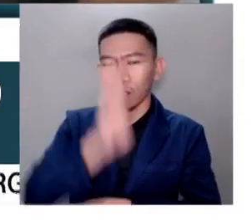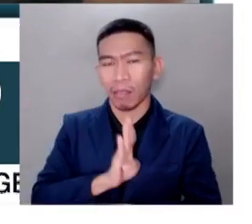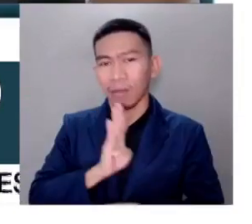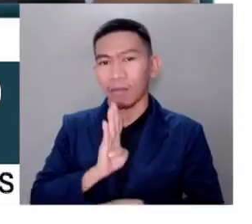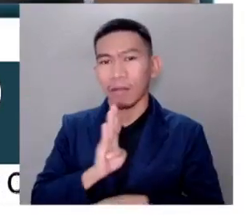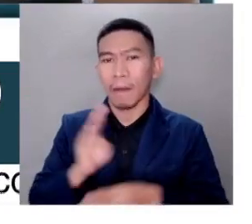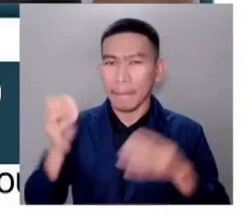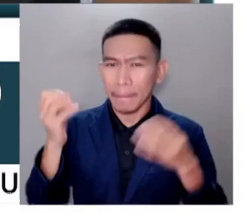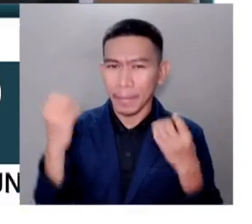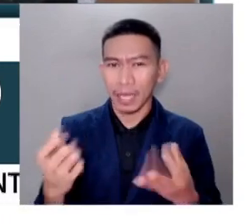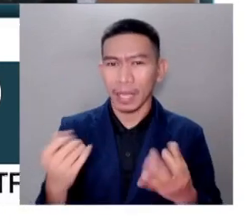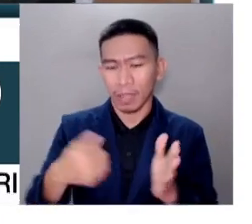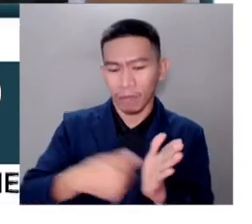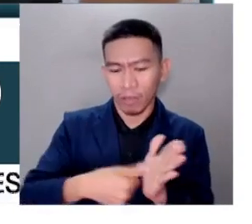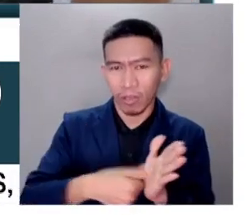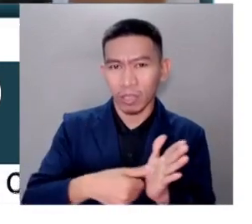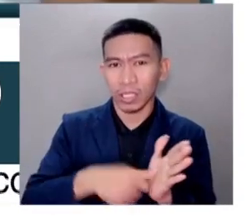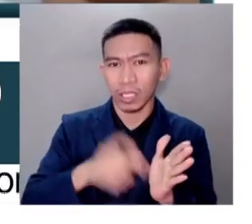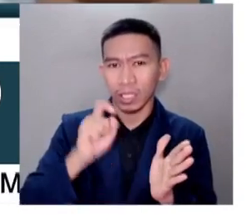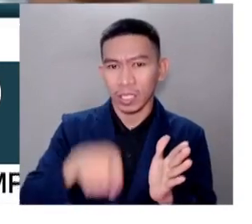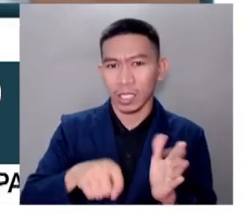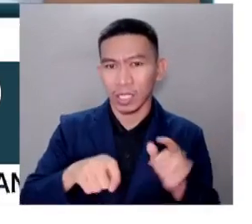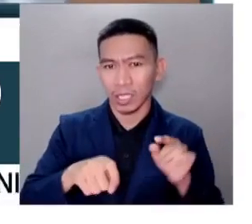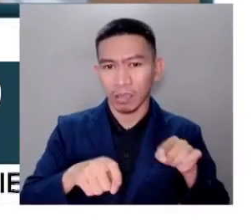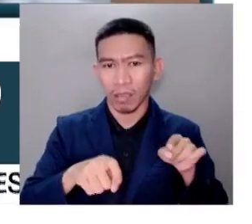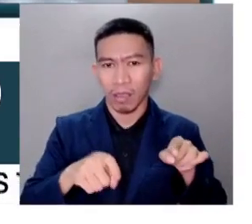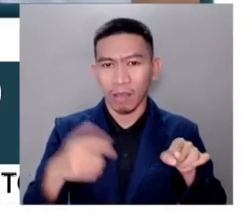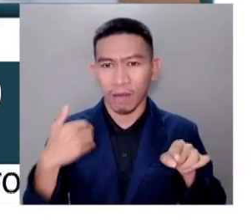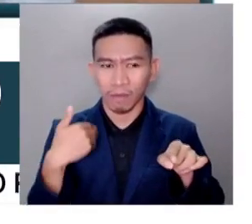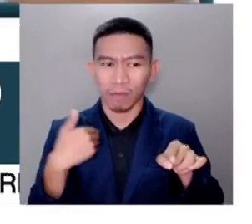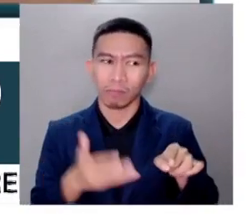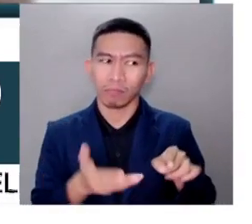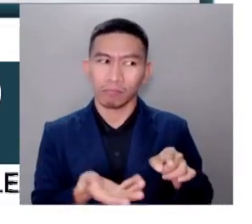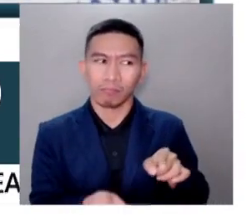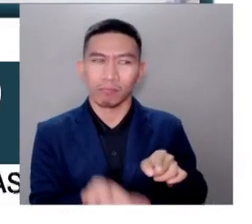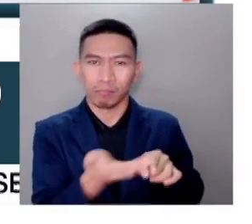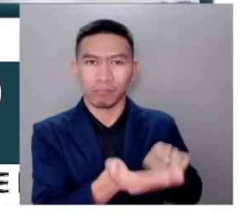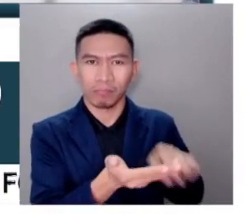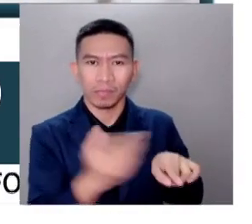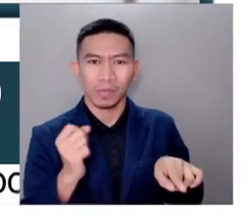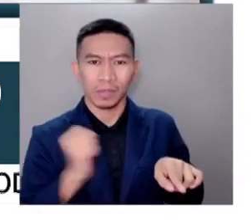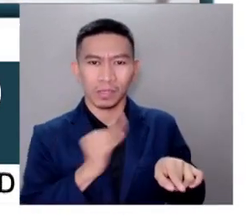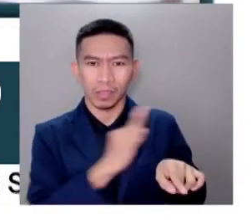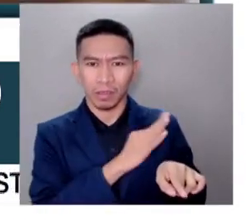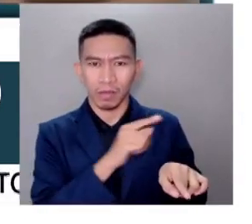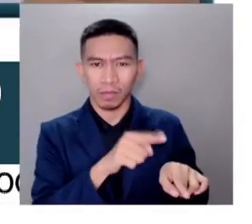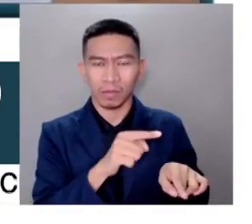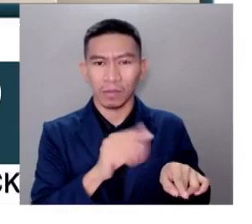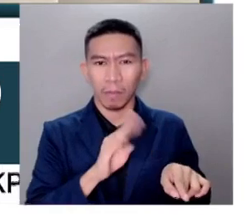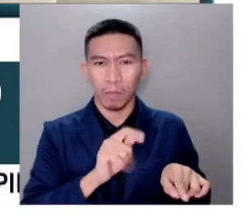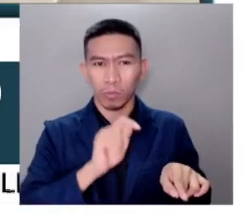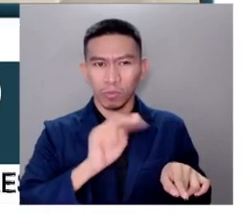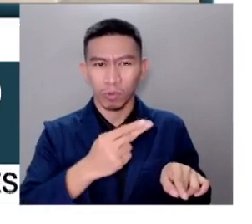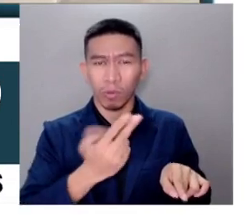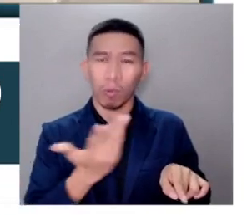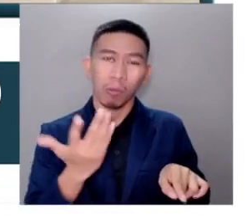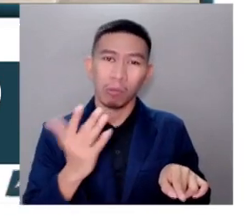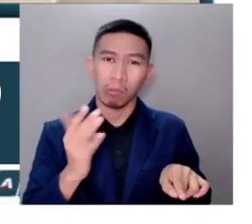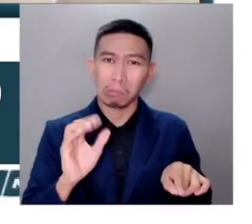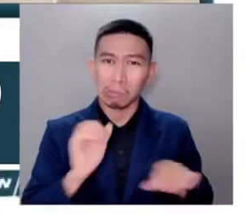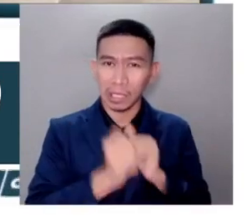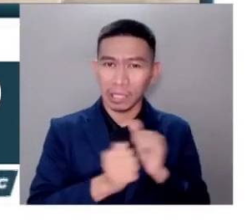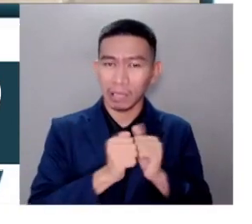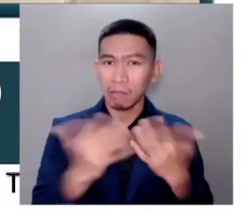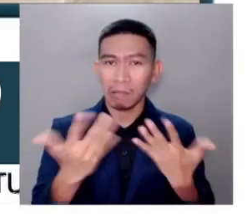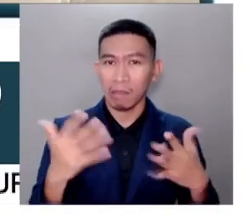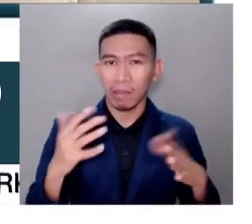the votes had to be left with the staff at the polling booths, which then removes the secrecy of the ballot, which should be integral to